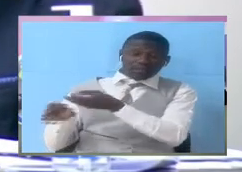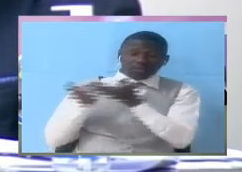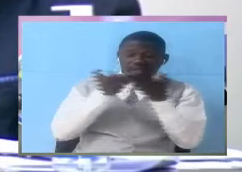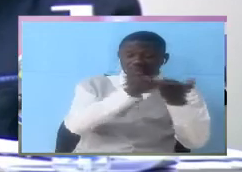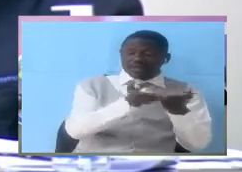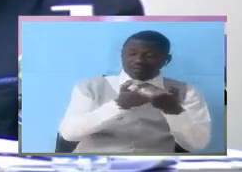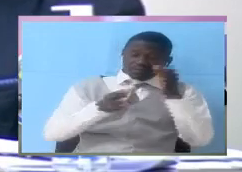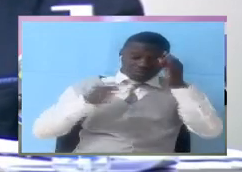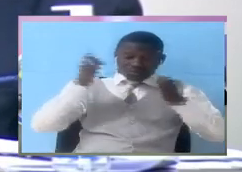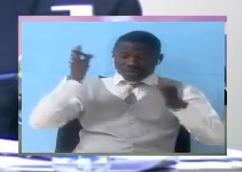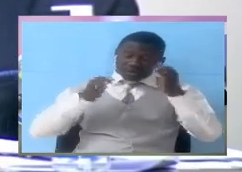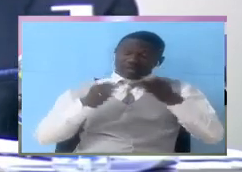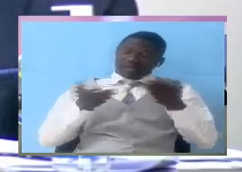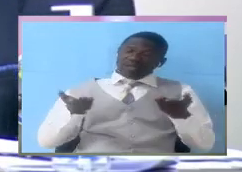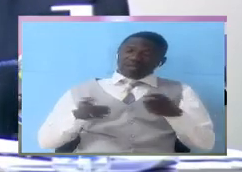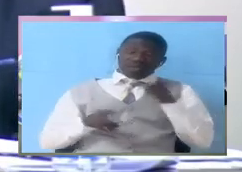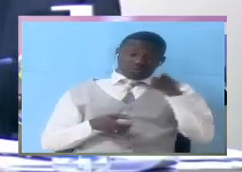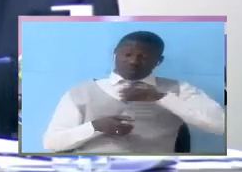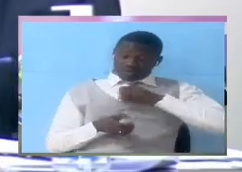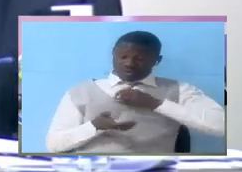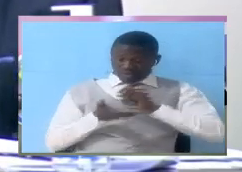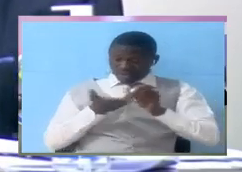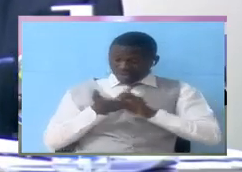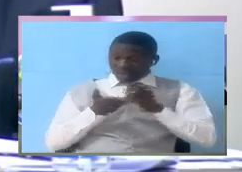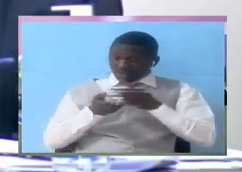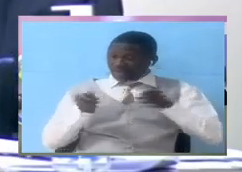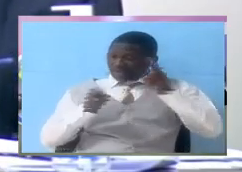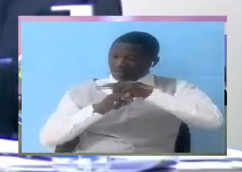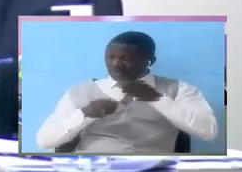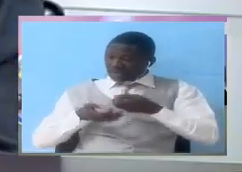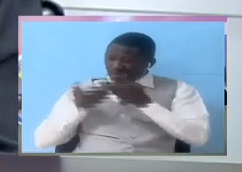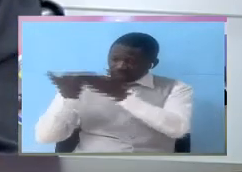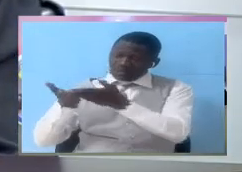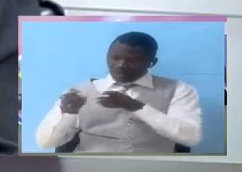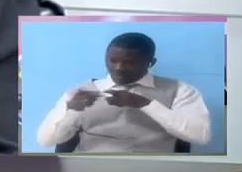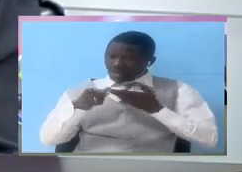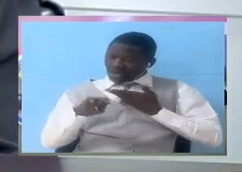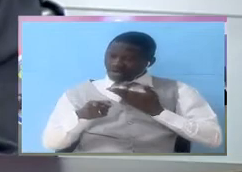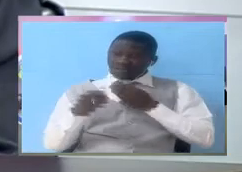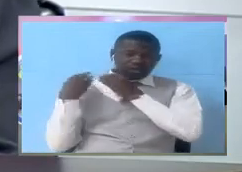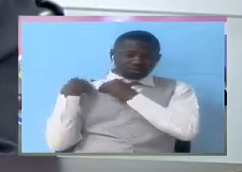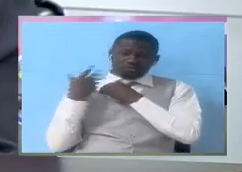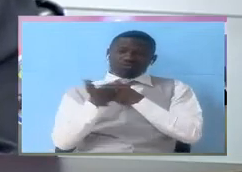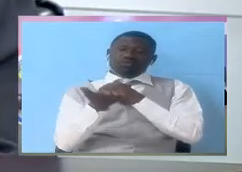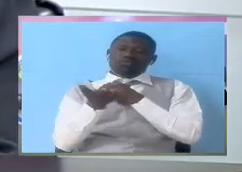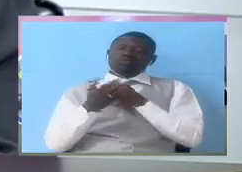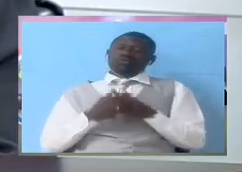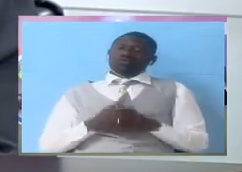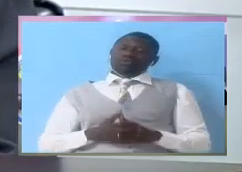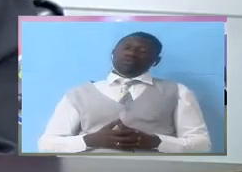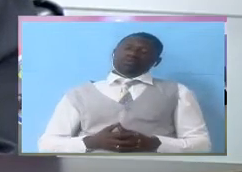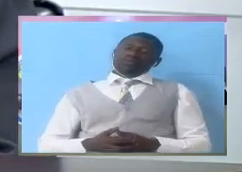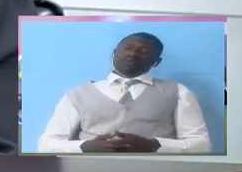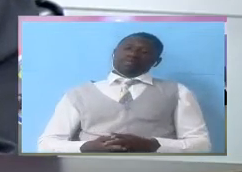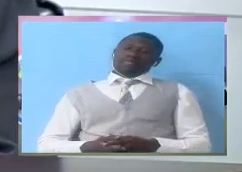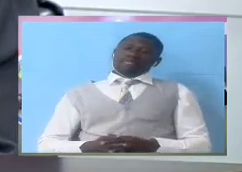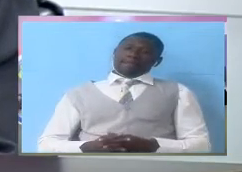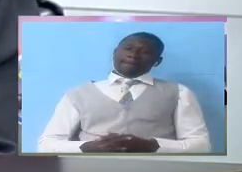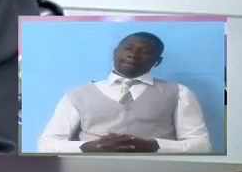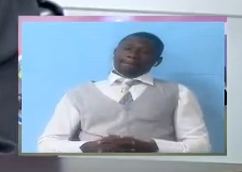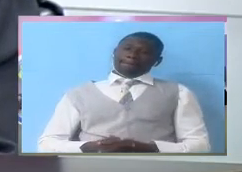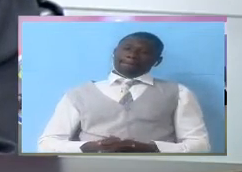were the reports that you submitted. A report in Gahamne, Chilen John Sukandiko, Purio Bulenti, Ate Kaibi, your report, Bobby, your